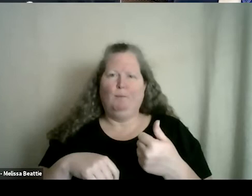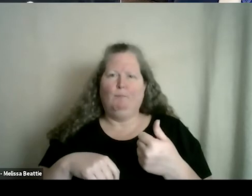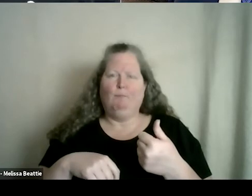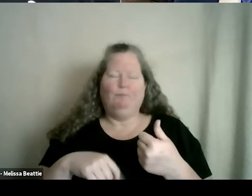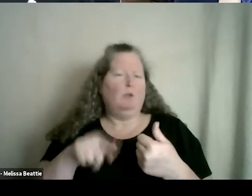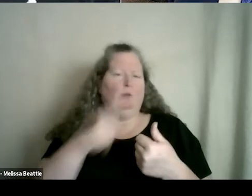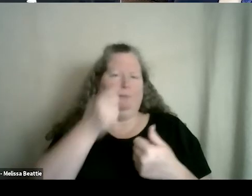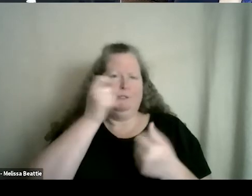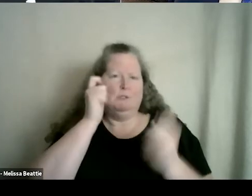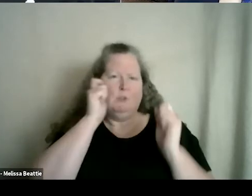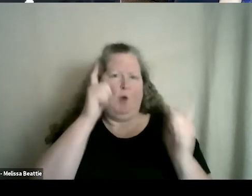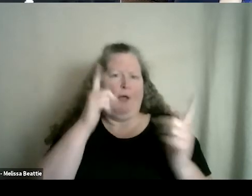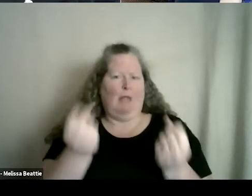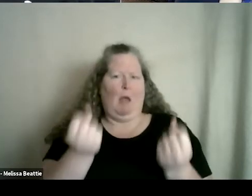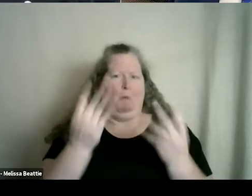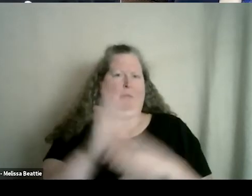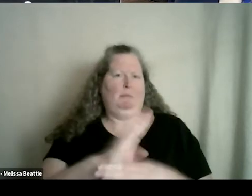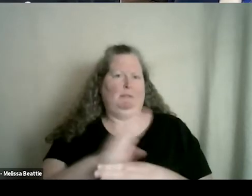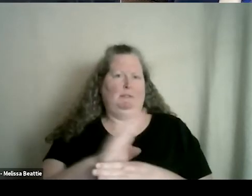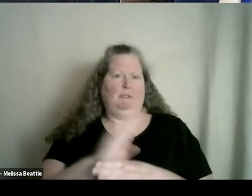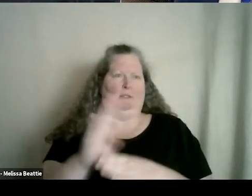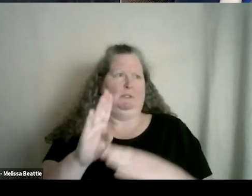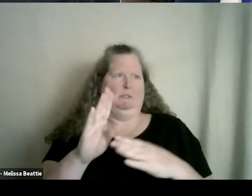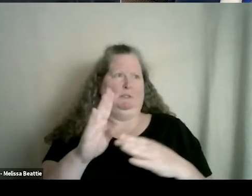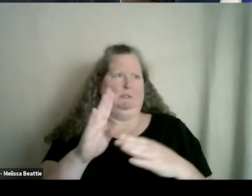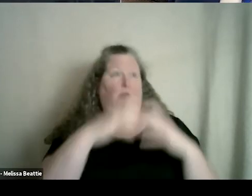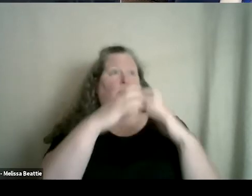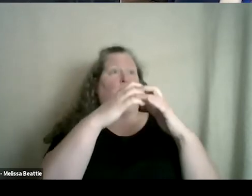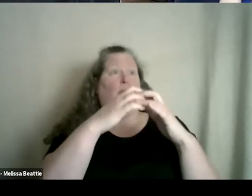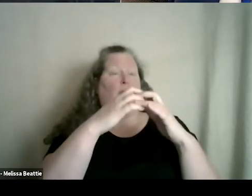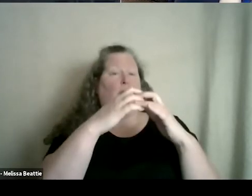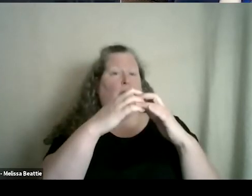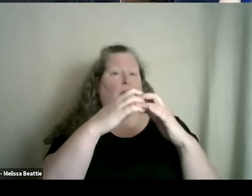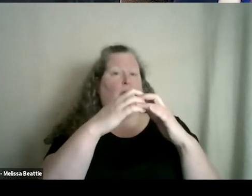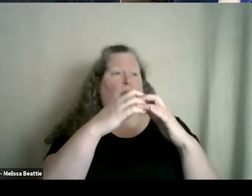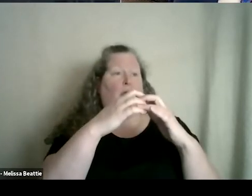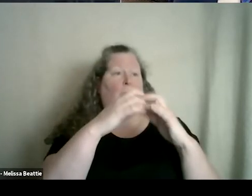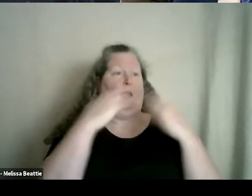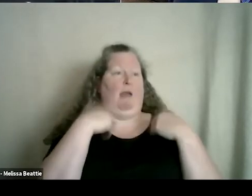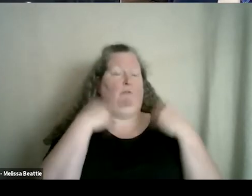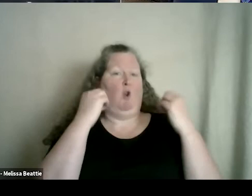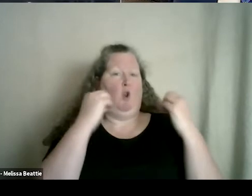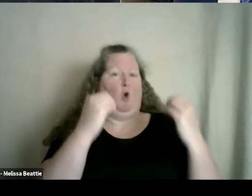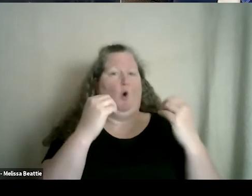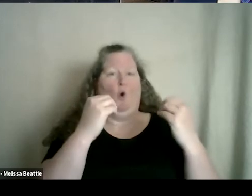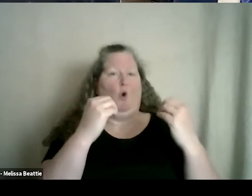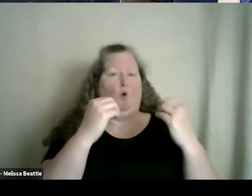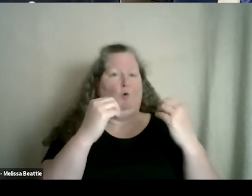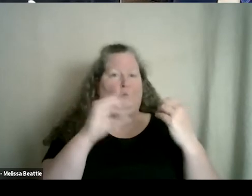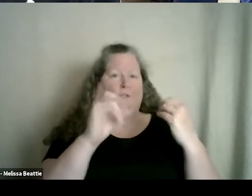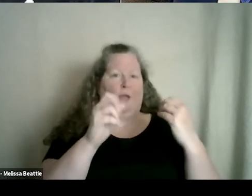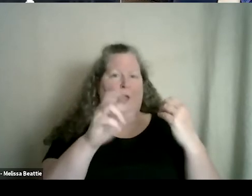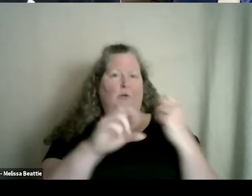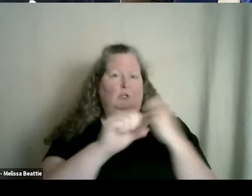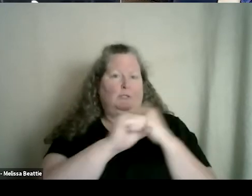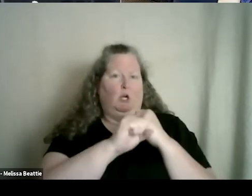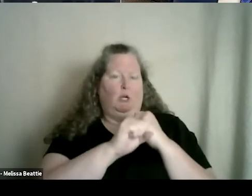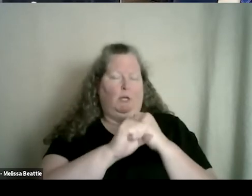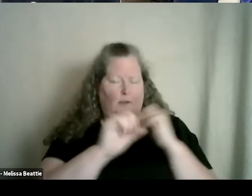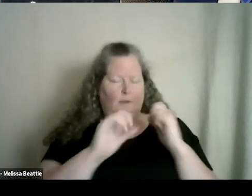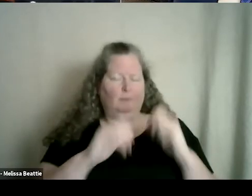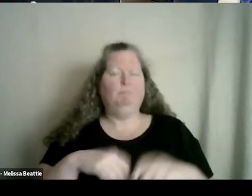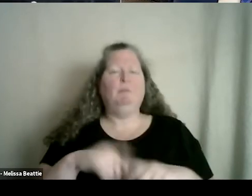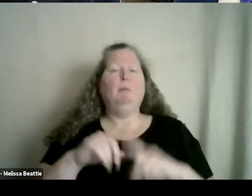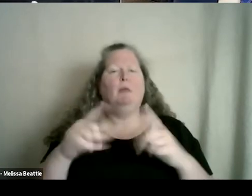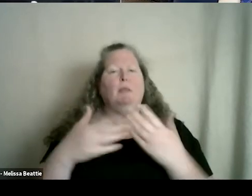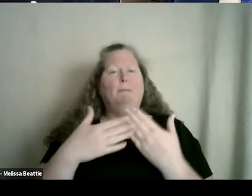many businesses straight up don't do any of this. They don't do any cybersecurity awareness. So the best way